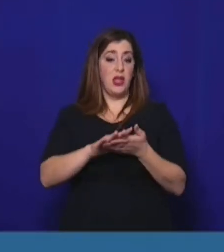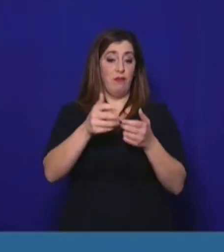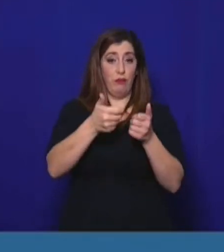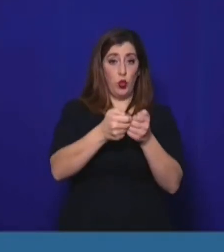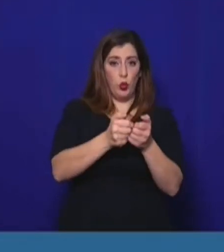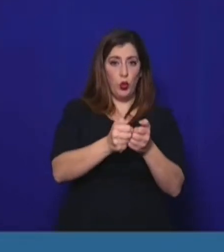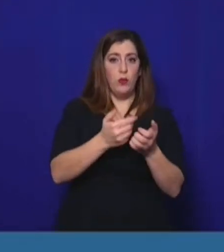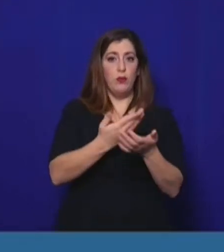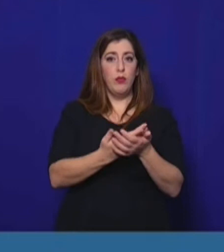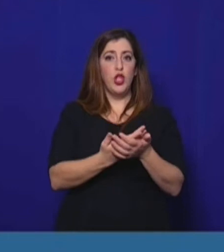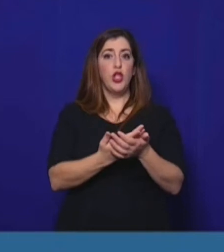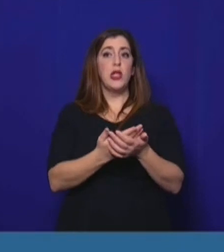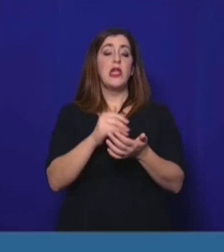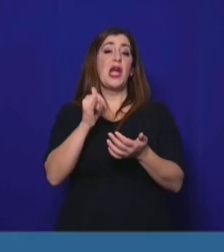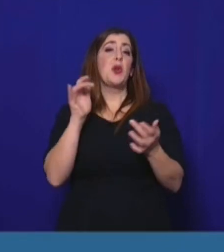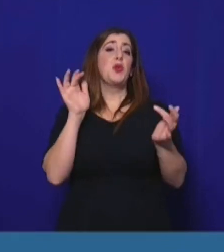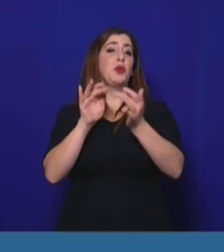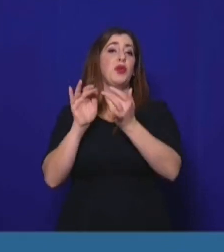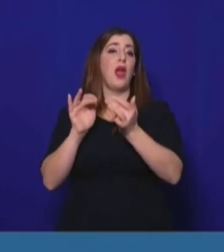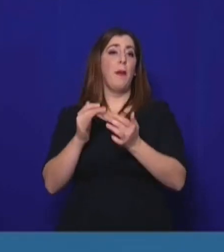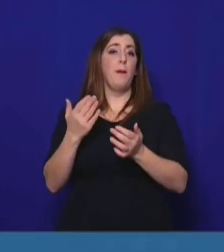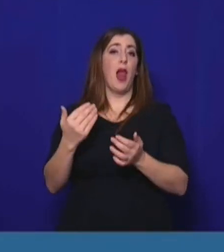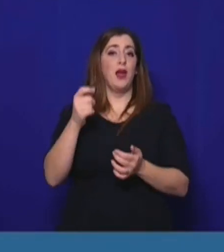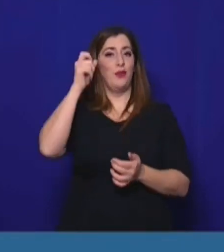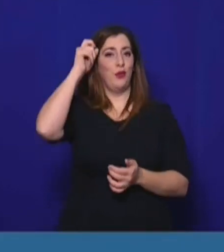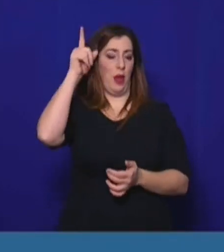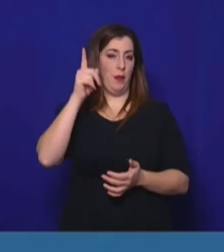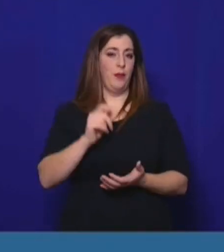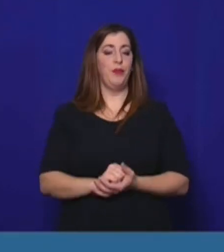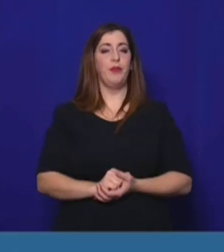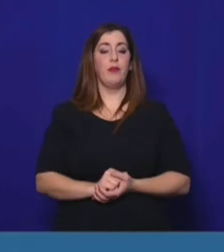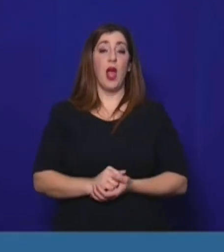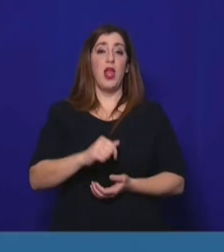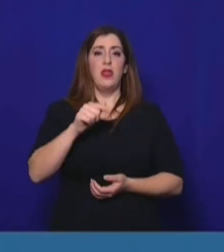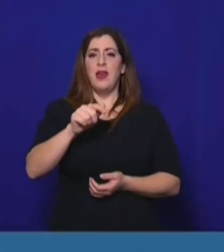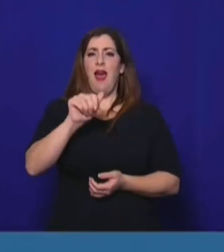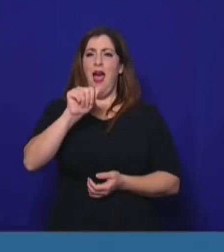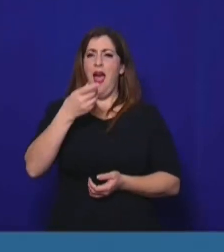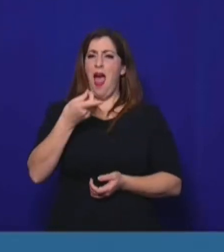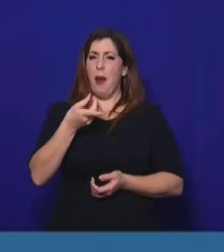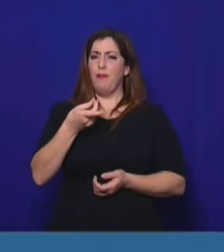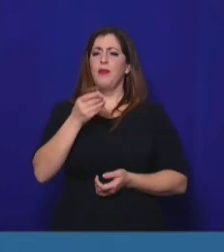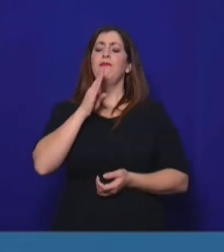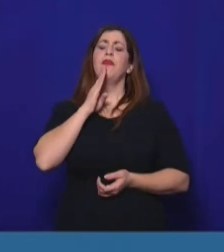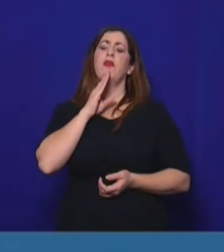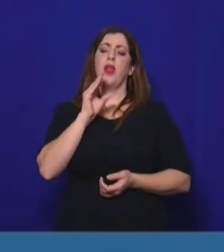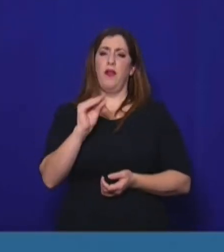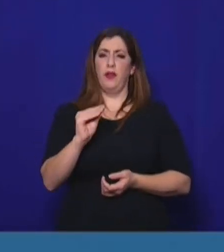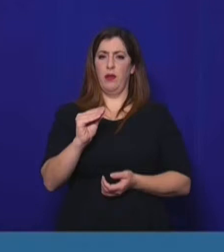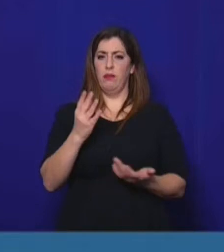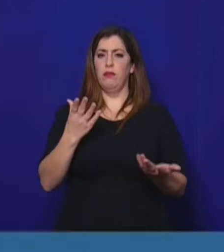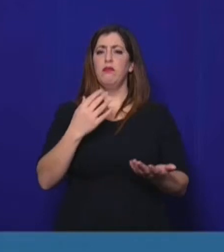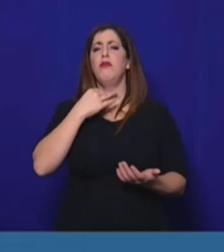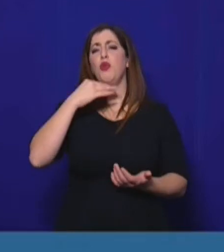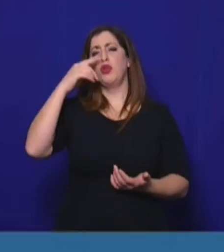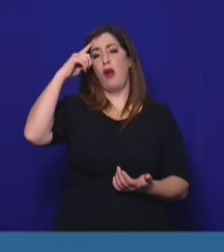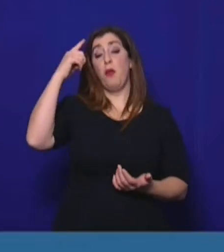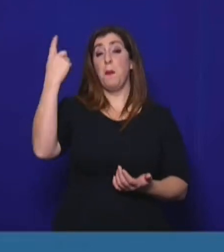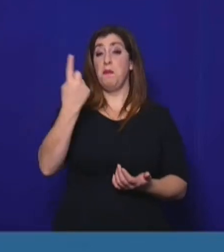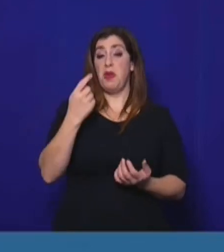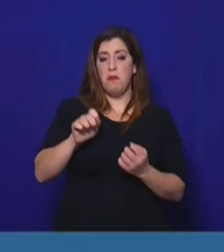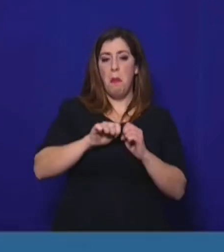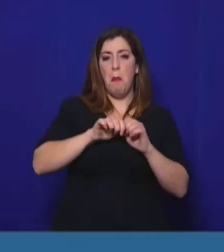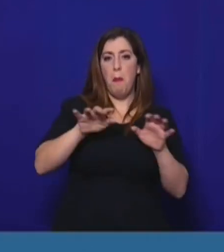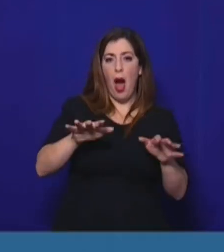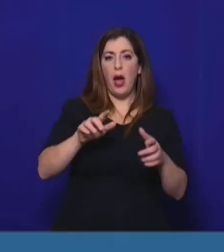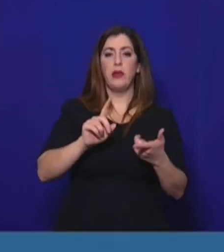kont u jekk inti pożittiv xejn jintbagħat il-messaġġ lil mobiles l-oħrajn ħadd ma jkun jaf li battulhom inti. U anke